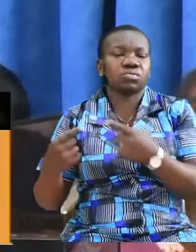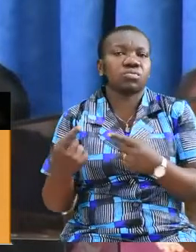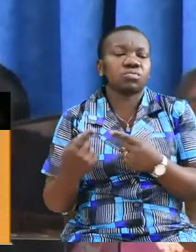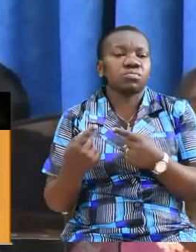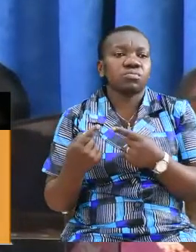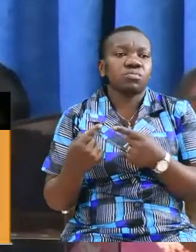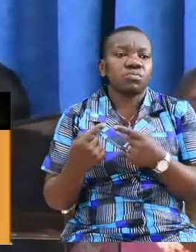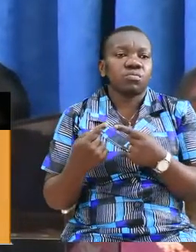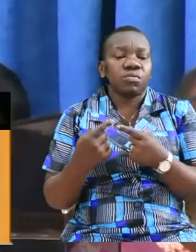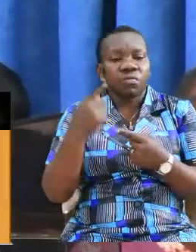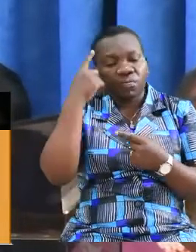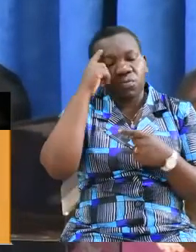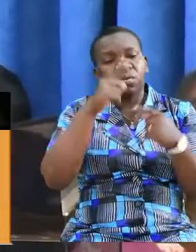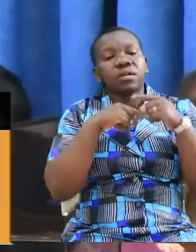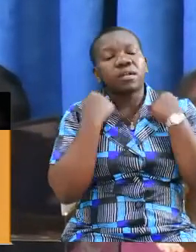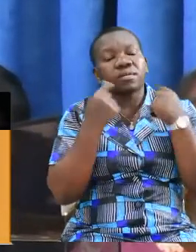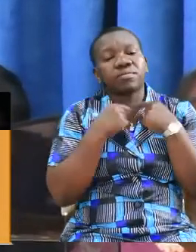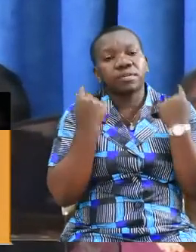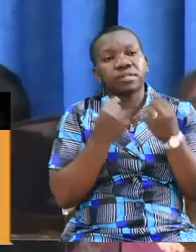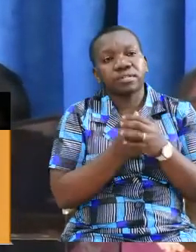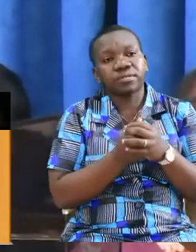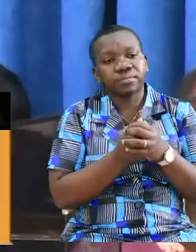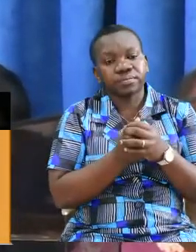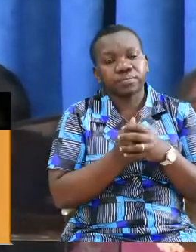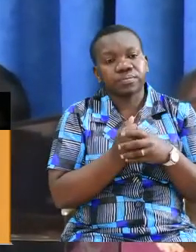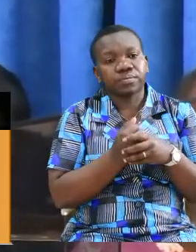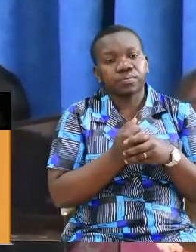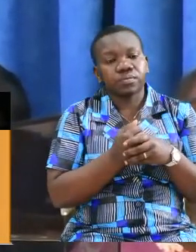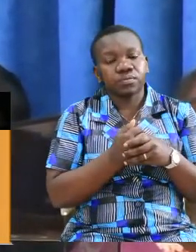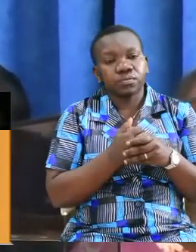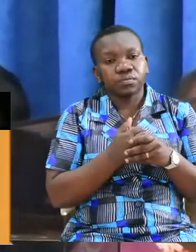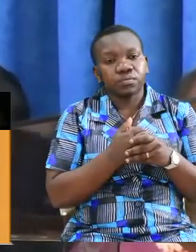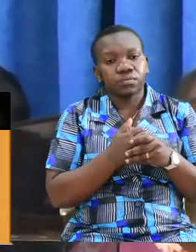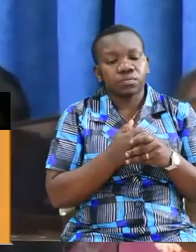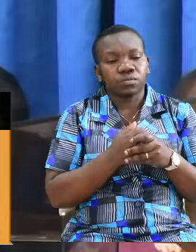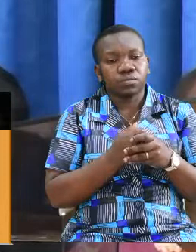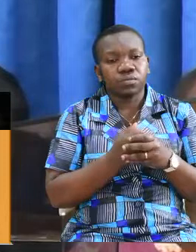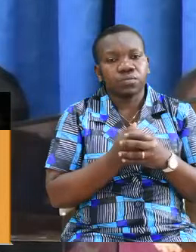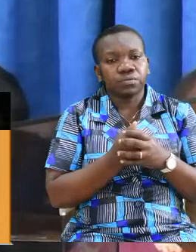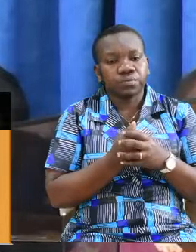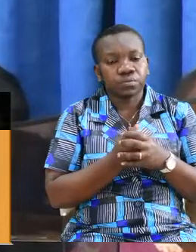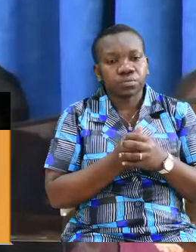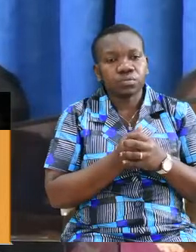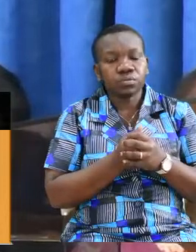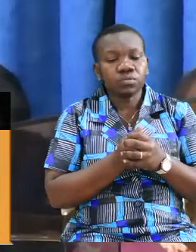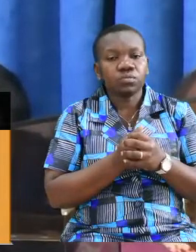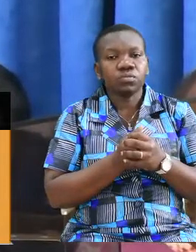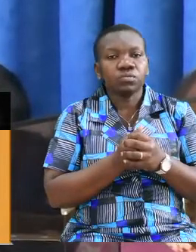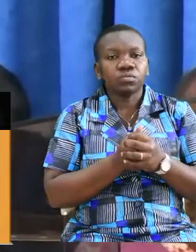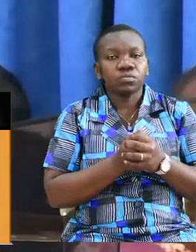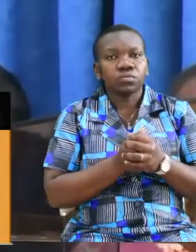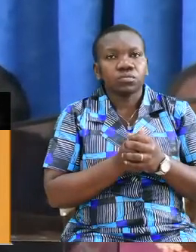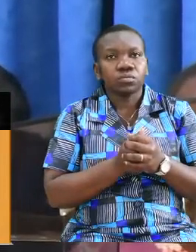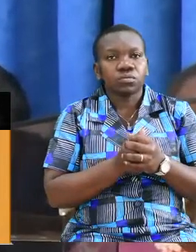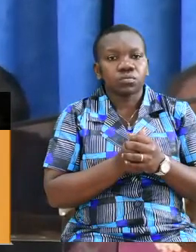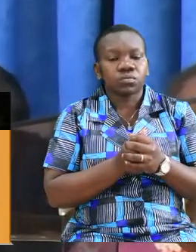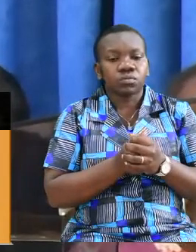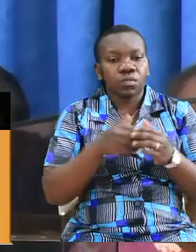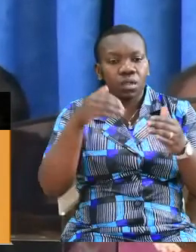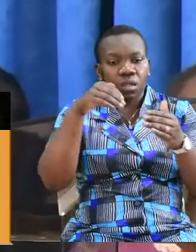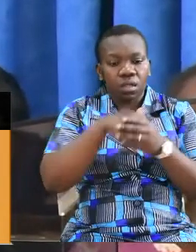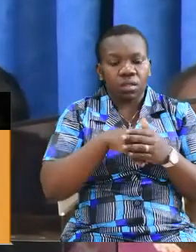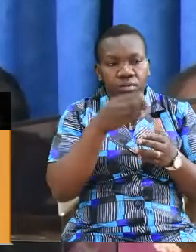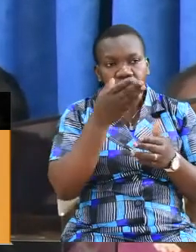substantiated, the presbytery will proceed without delay to induct the said Reverend Edward Gikara Gatehi into this